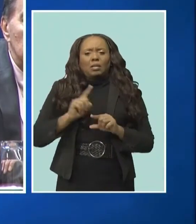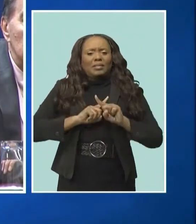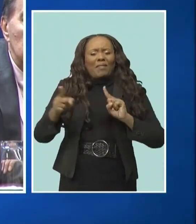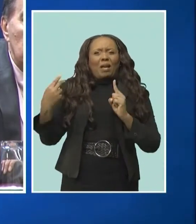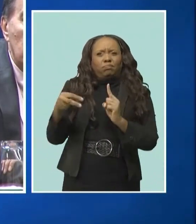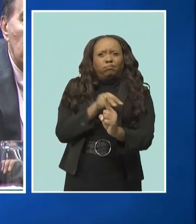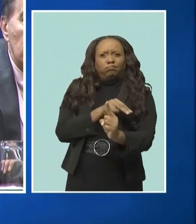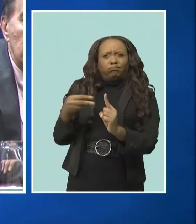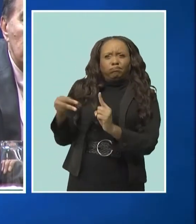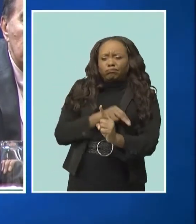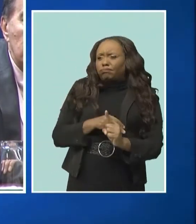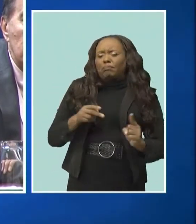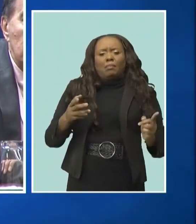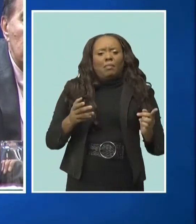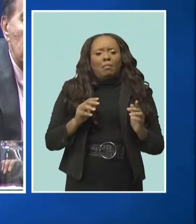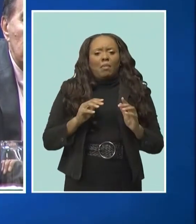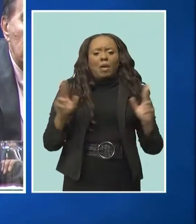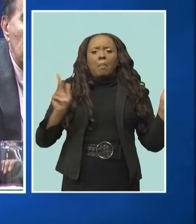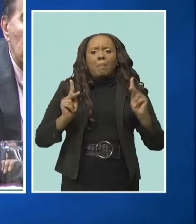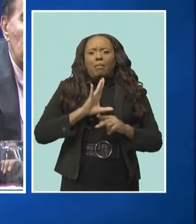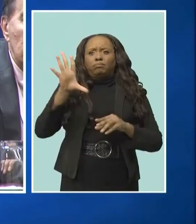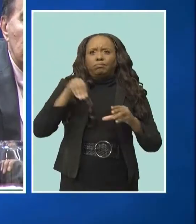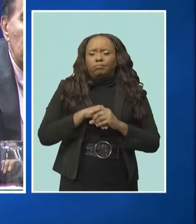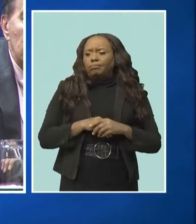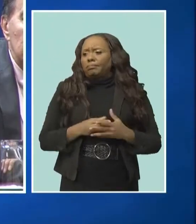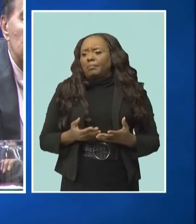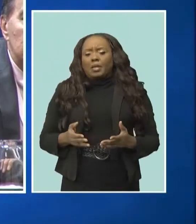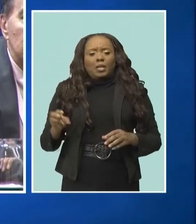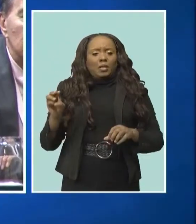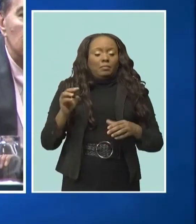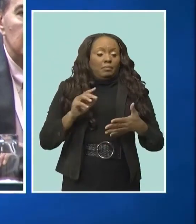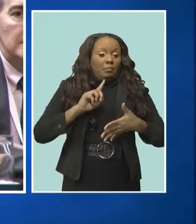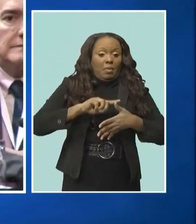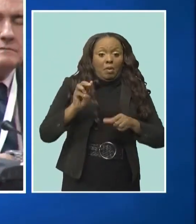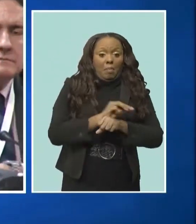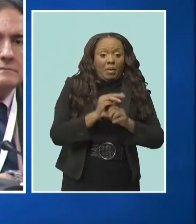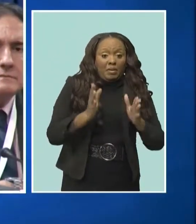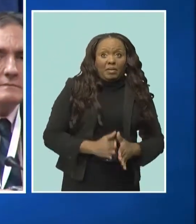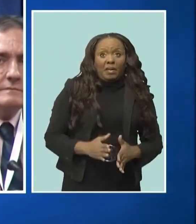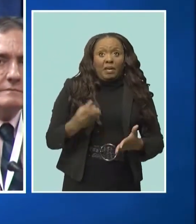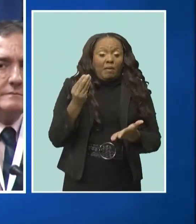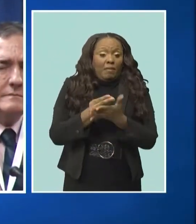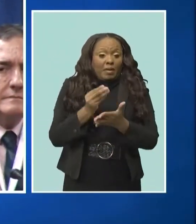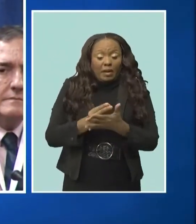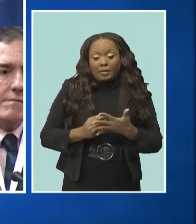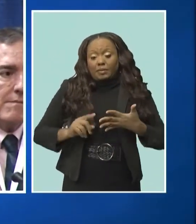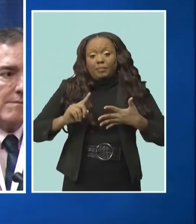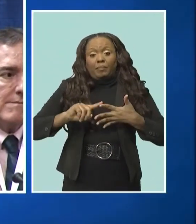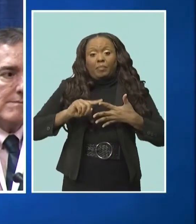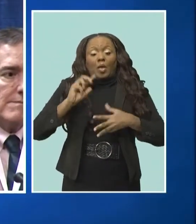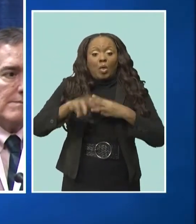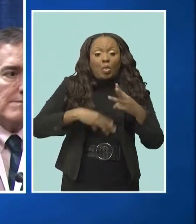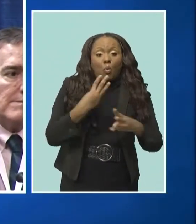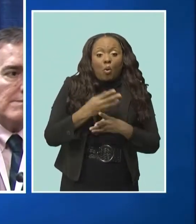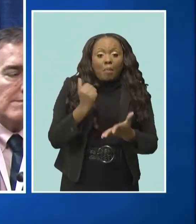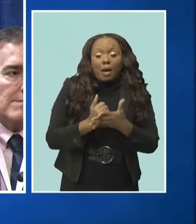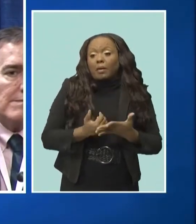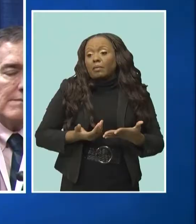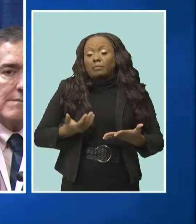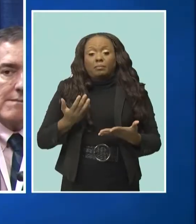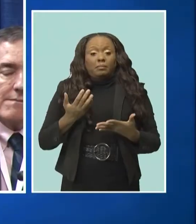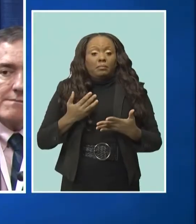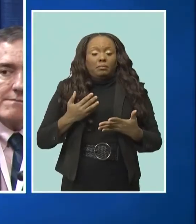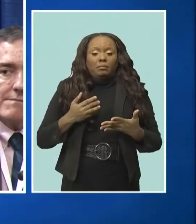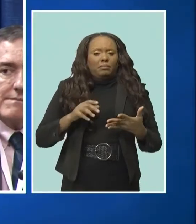perspective, participation at a Minister of Finance, representative from the World Bank, where we looked at the